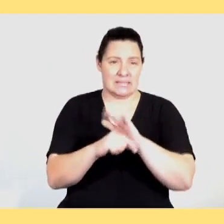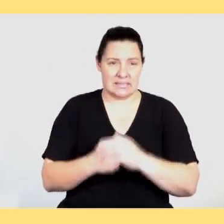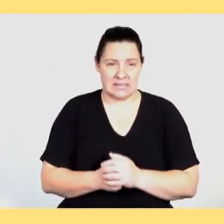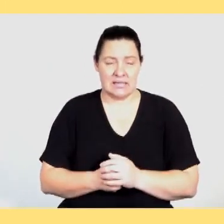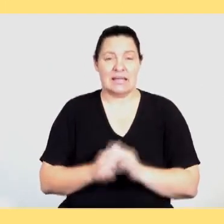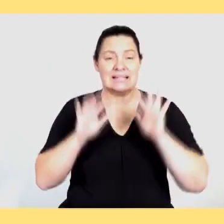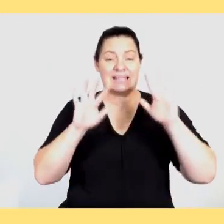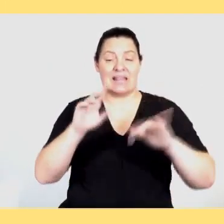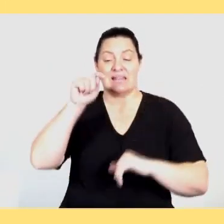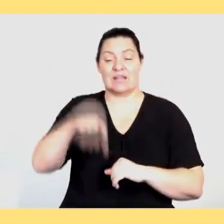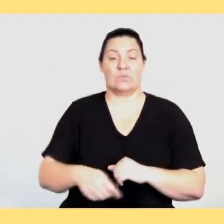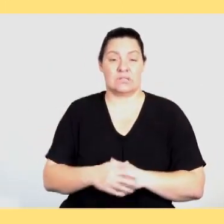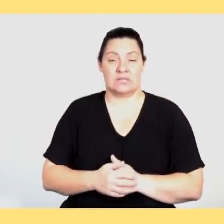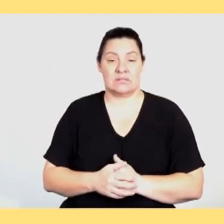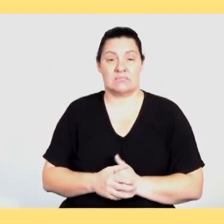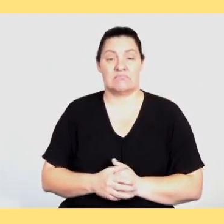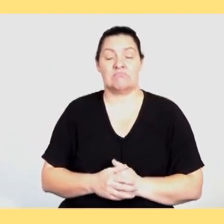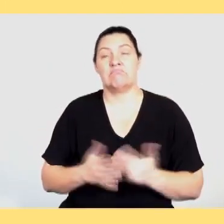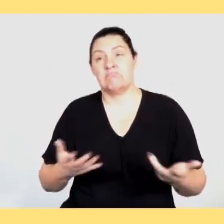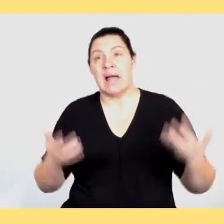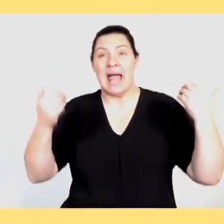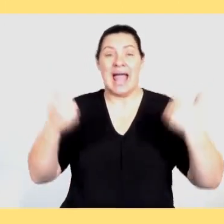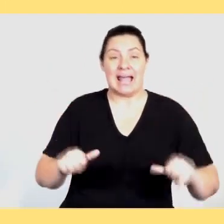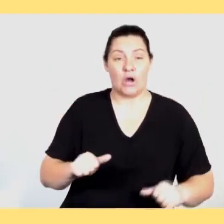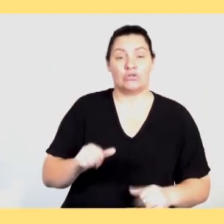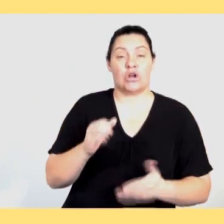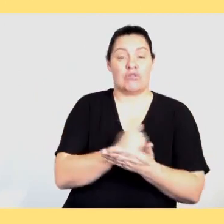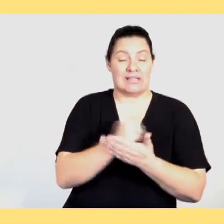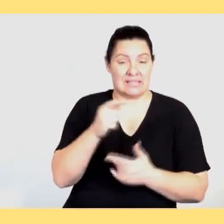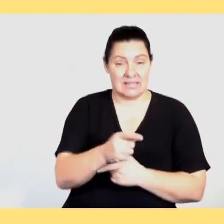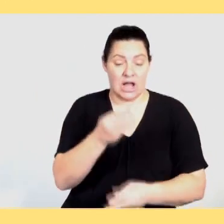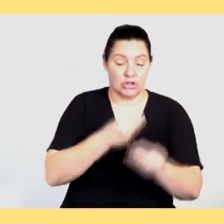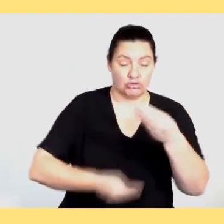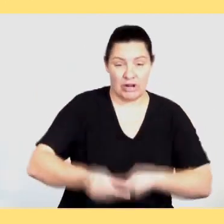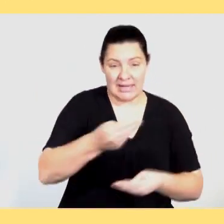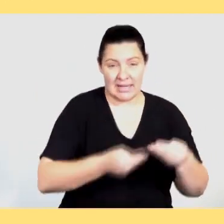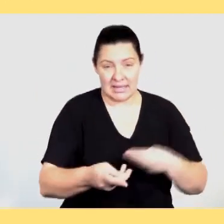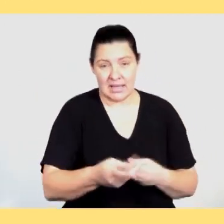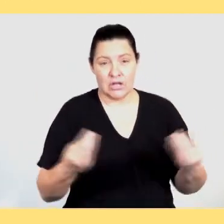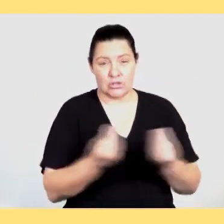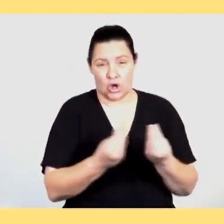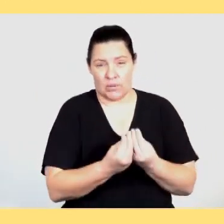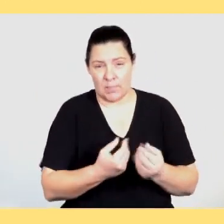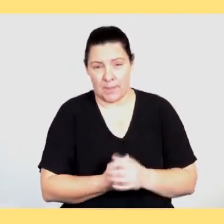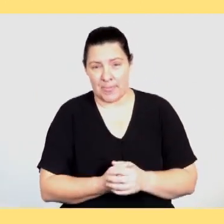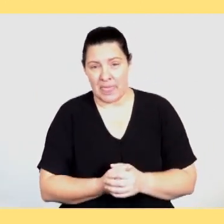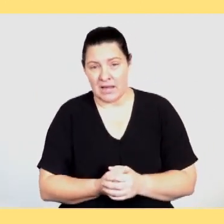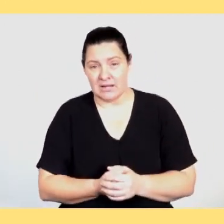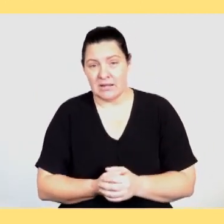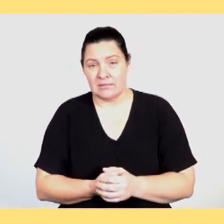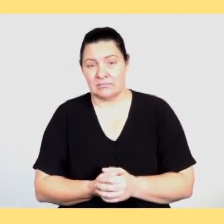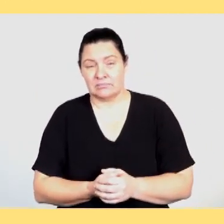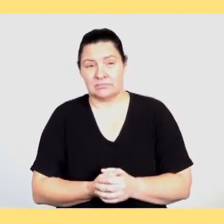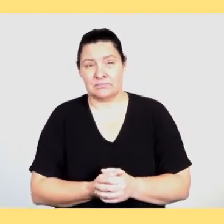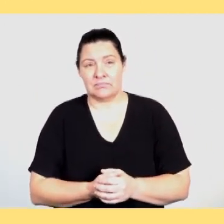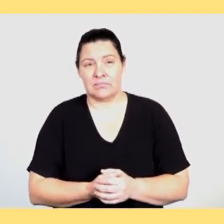minus 10,000. Account credit, trading stock. Account